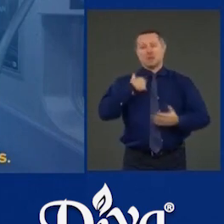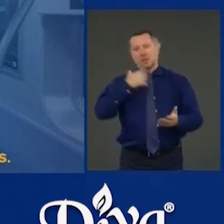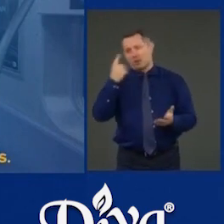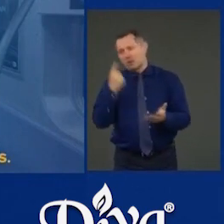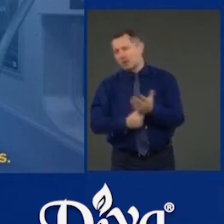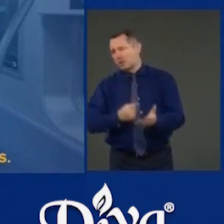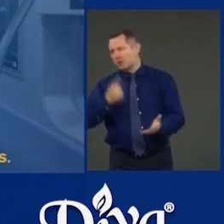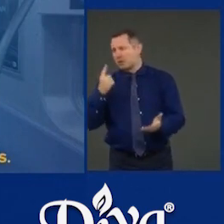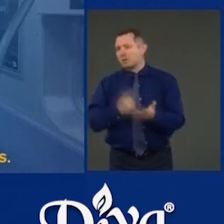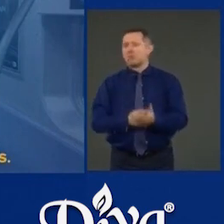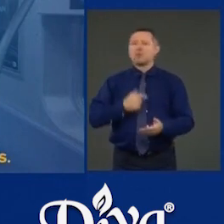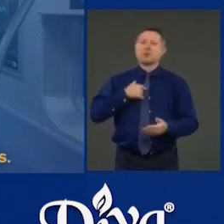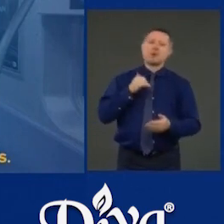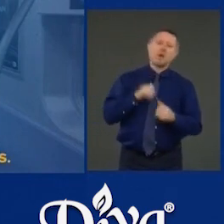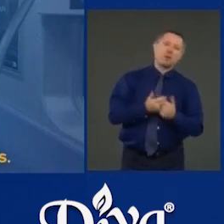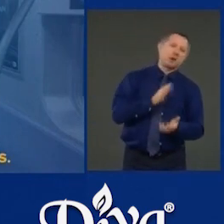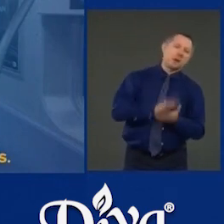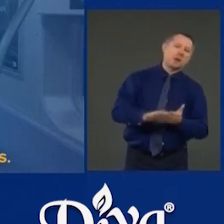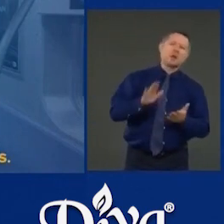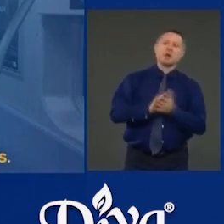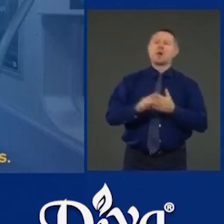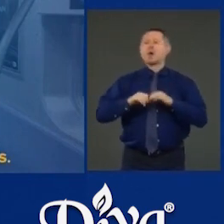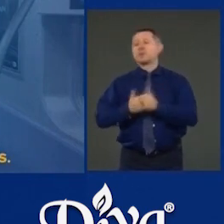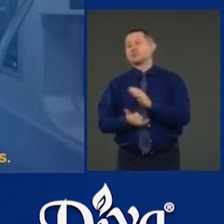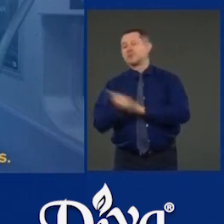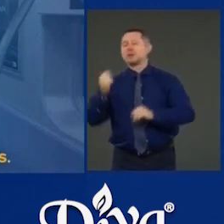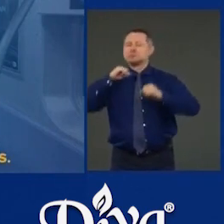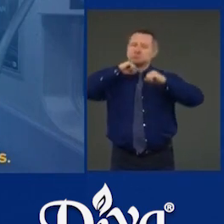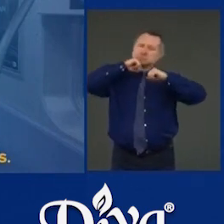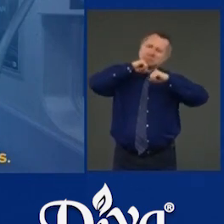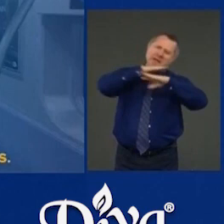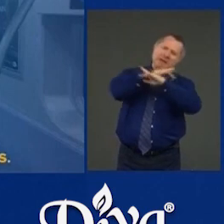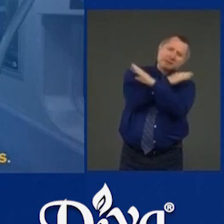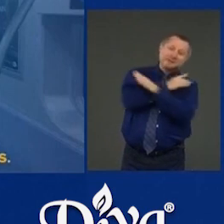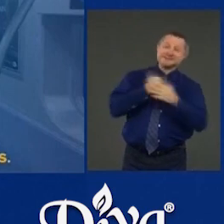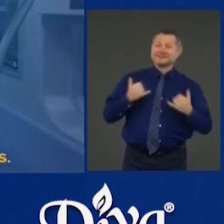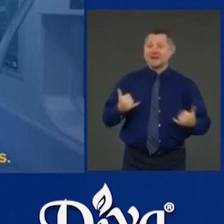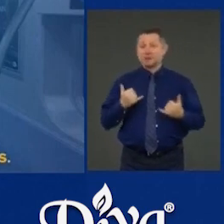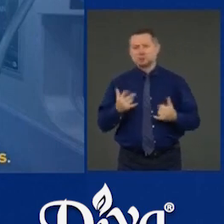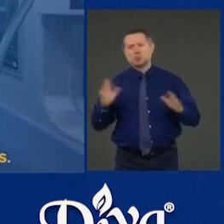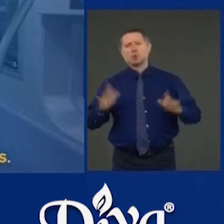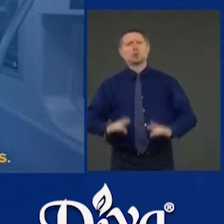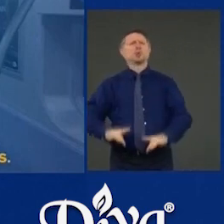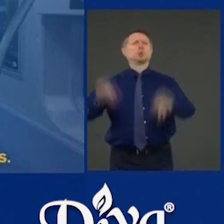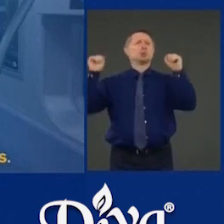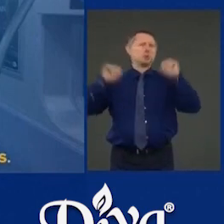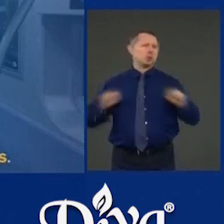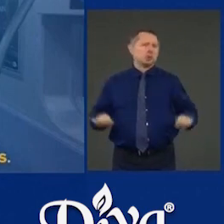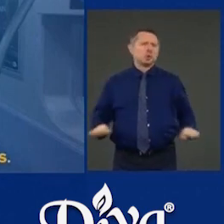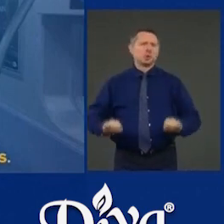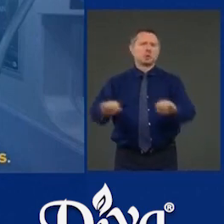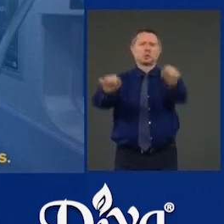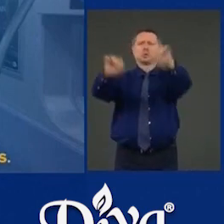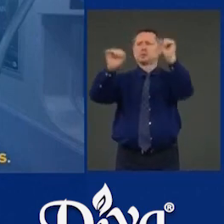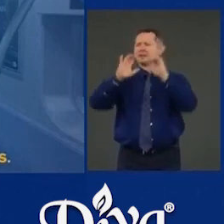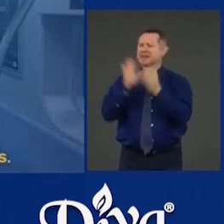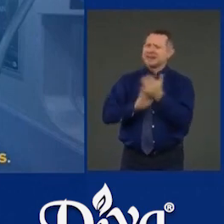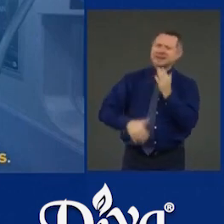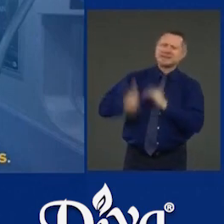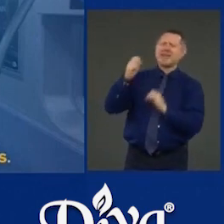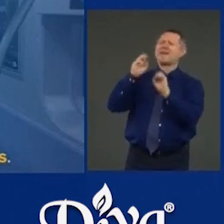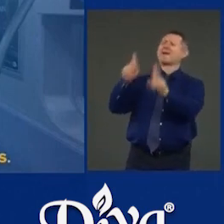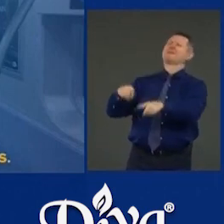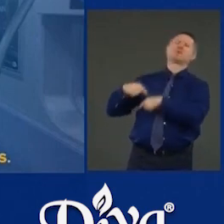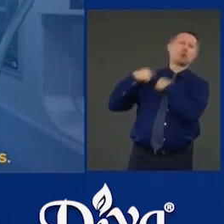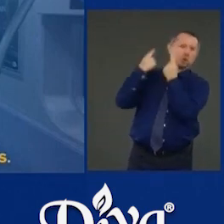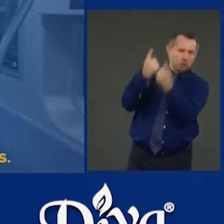subways, and the subways are dirty and they should be cleaner. They are cleaner than they have ever been, period. Period.